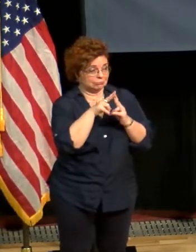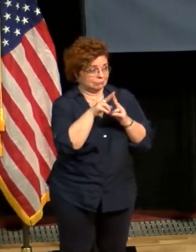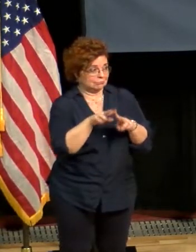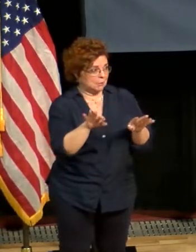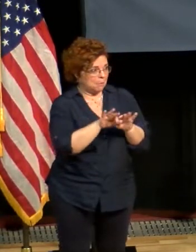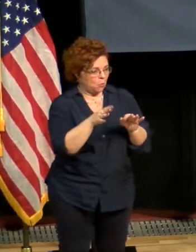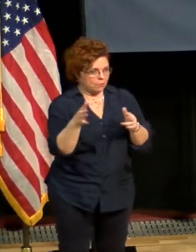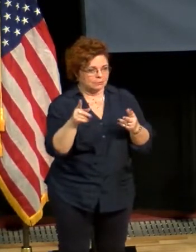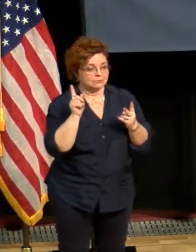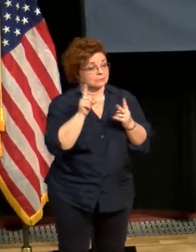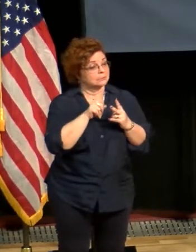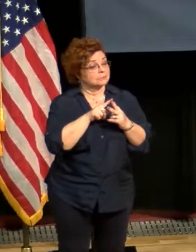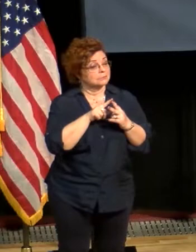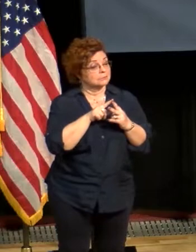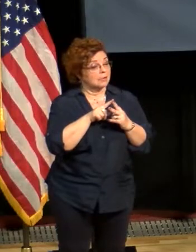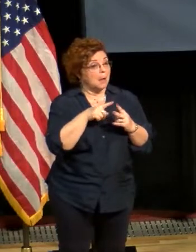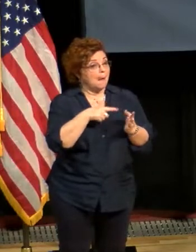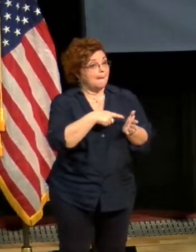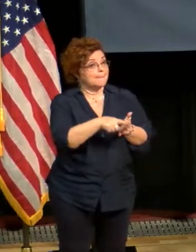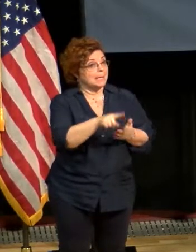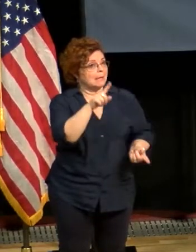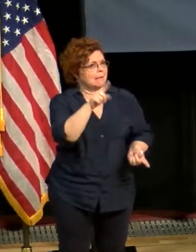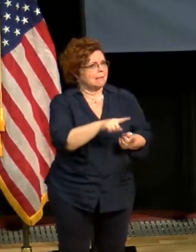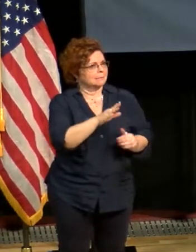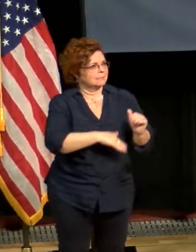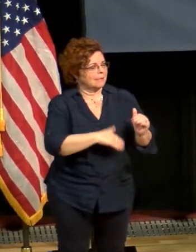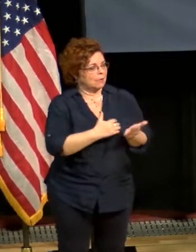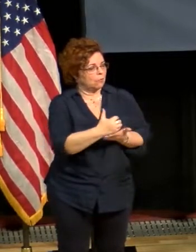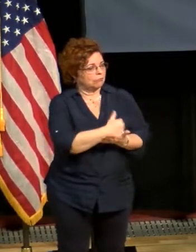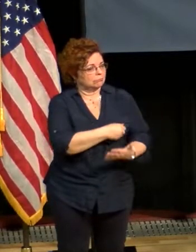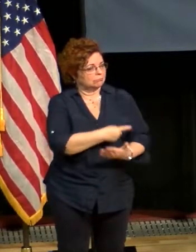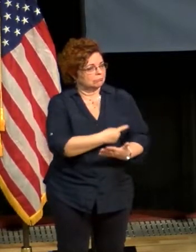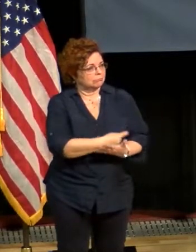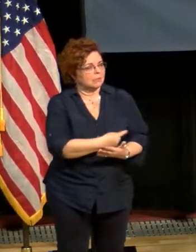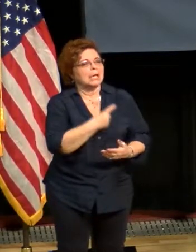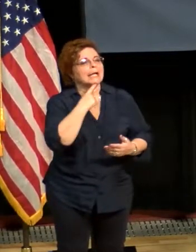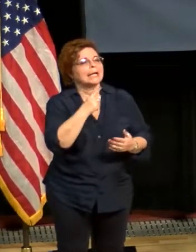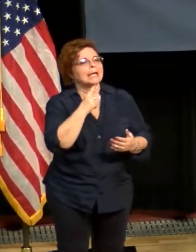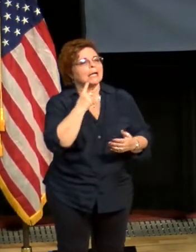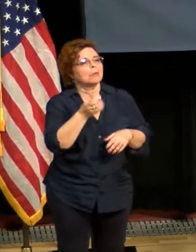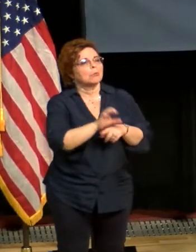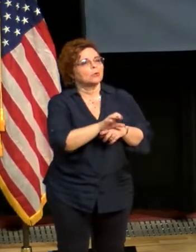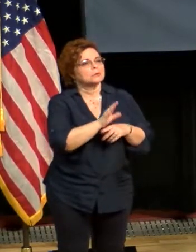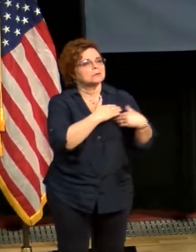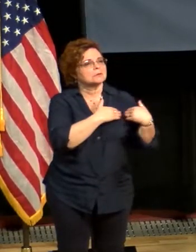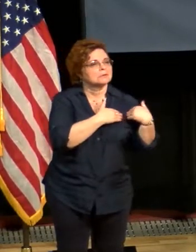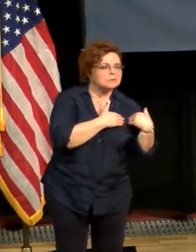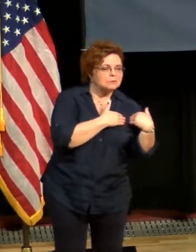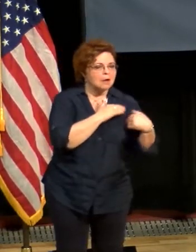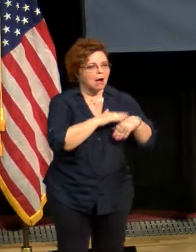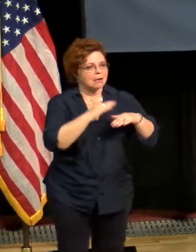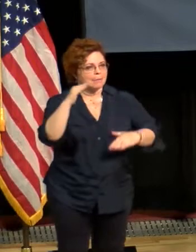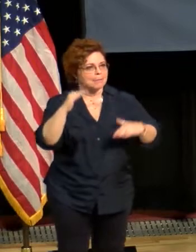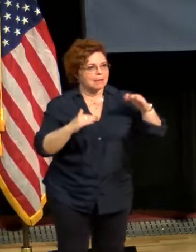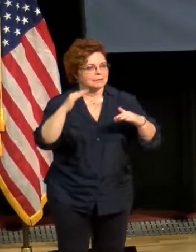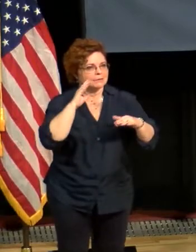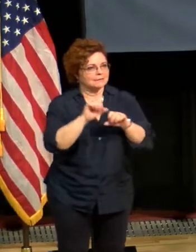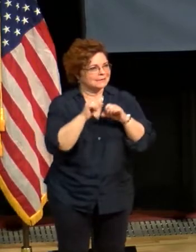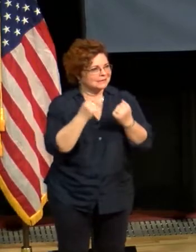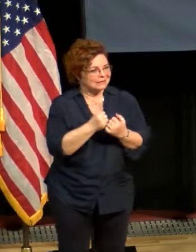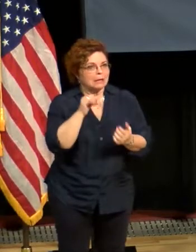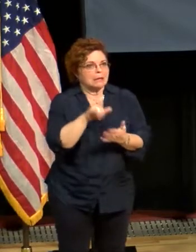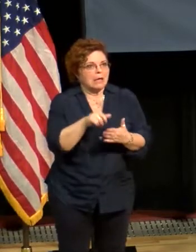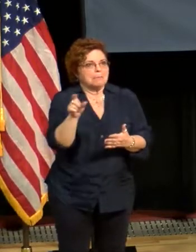things. One is to pay less than a living wage imposes an unfair burden on the balance of society